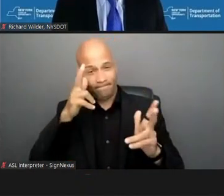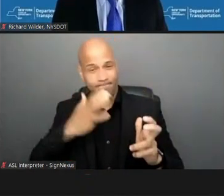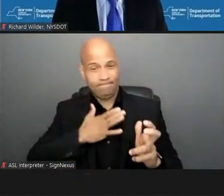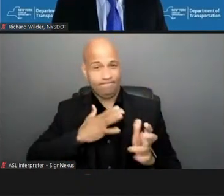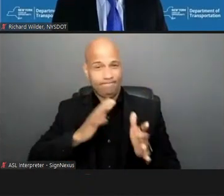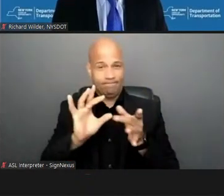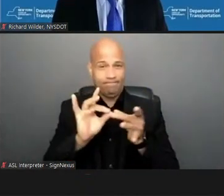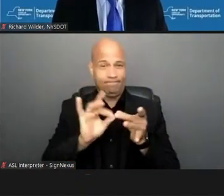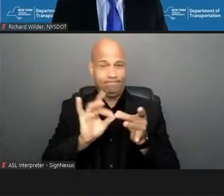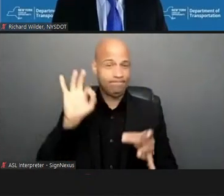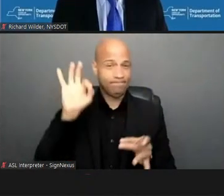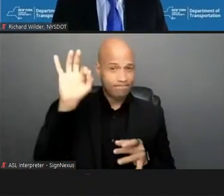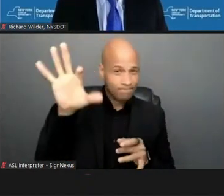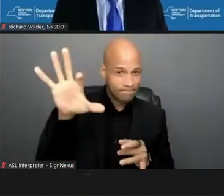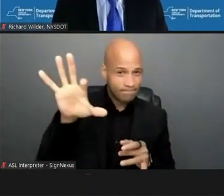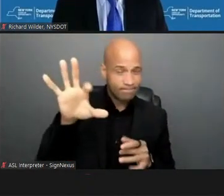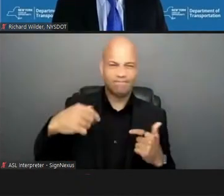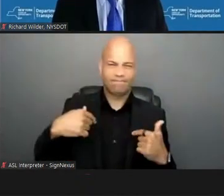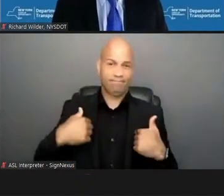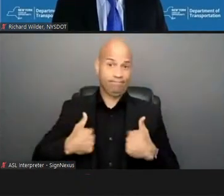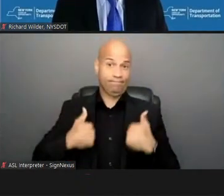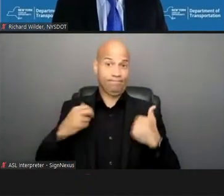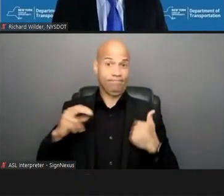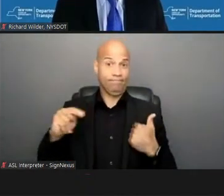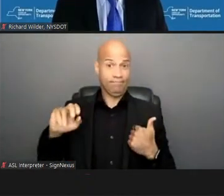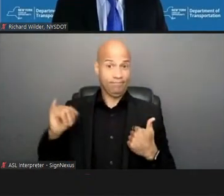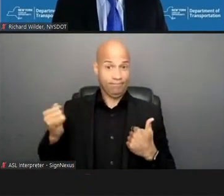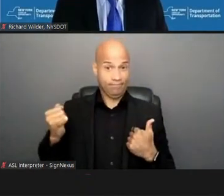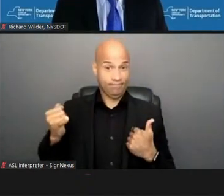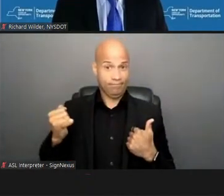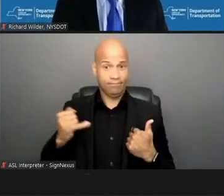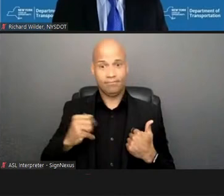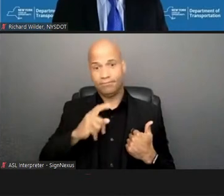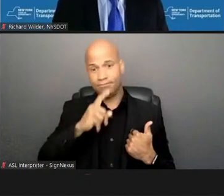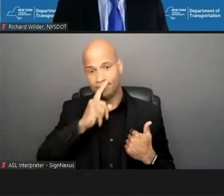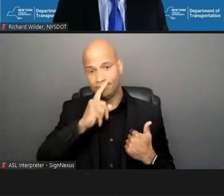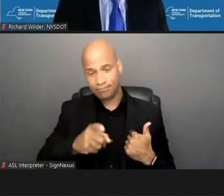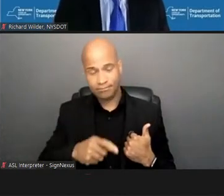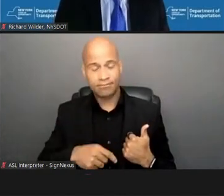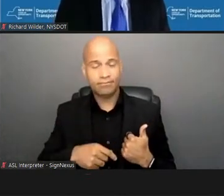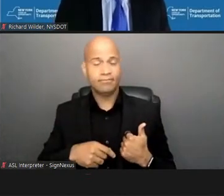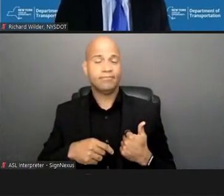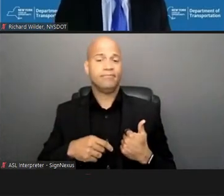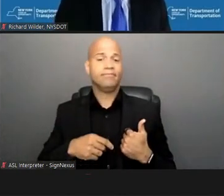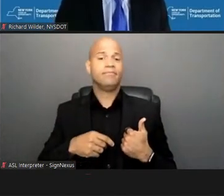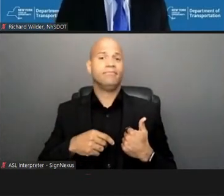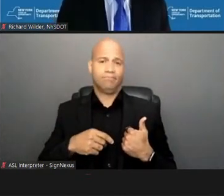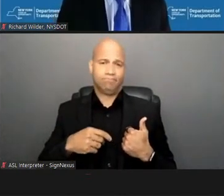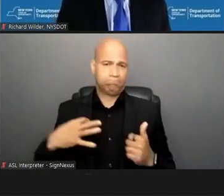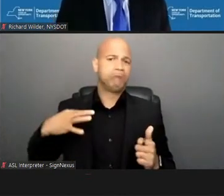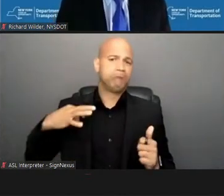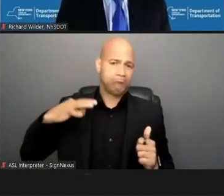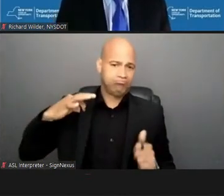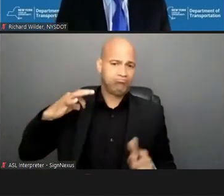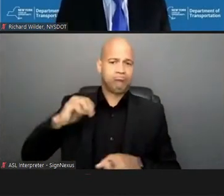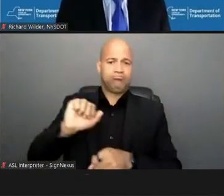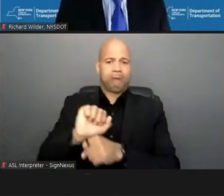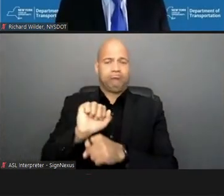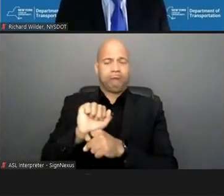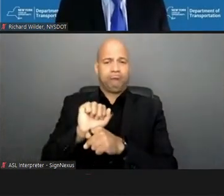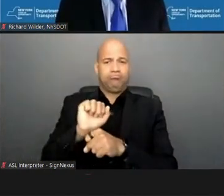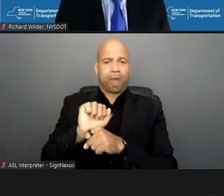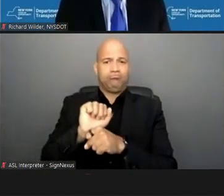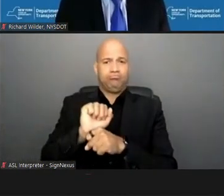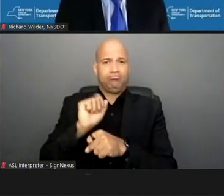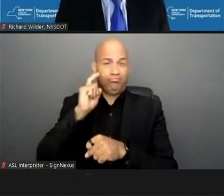I live in New Jersey unlike most people here and I do volunteer work specifically to combat